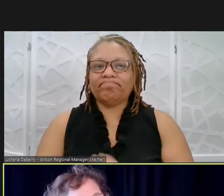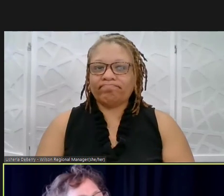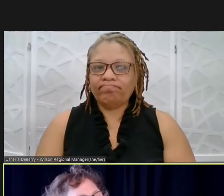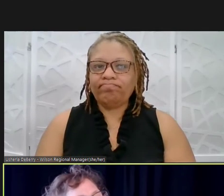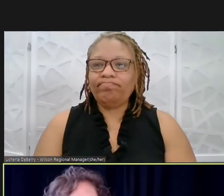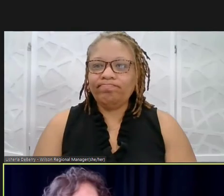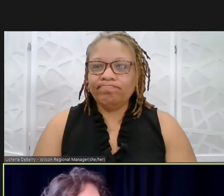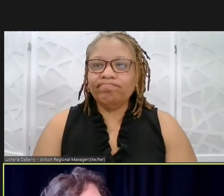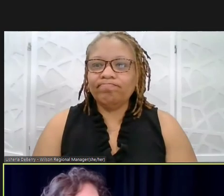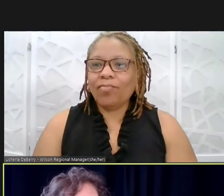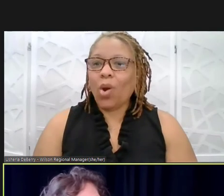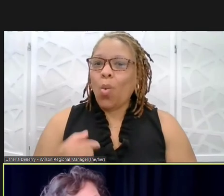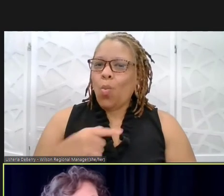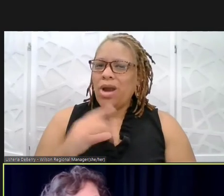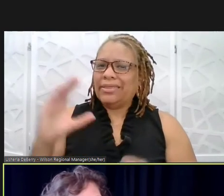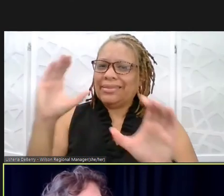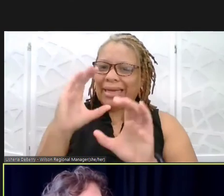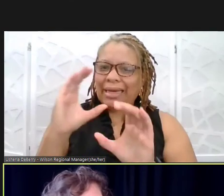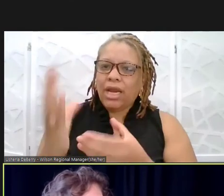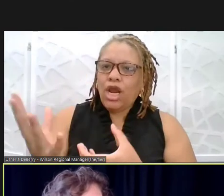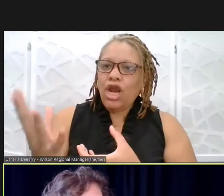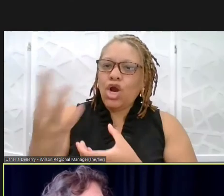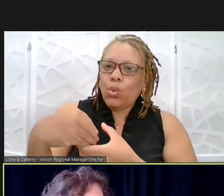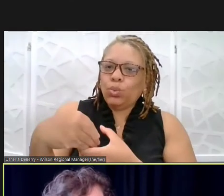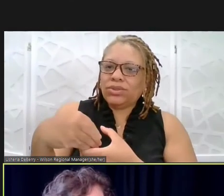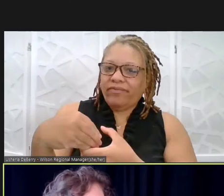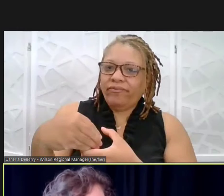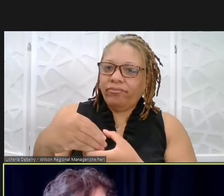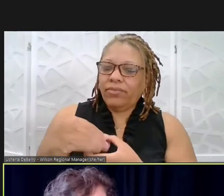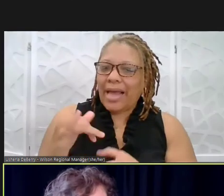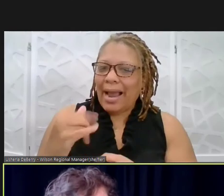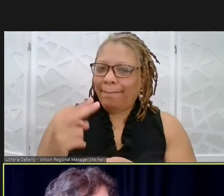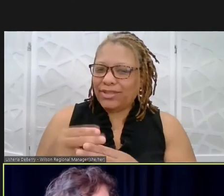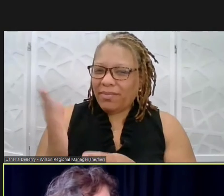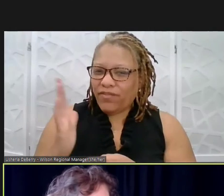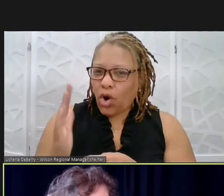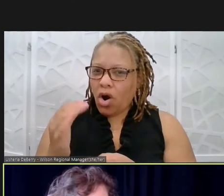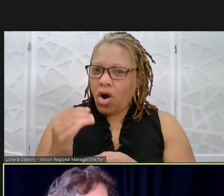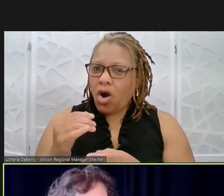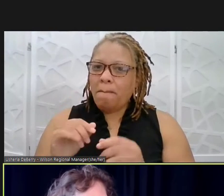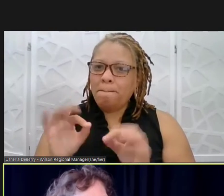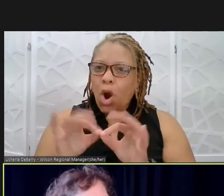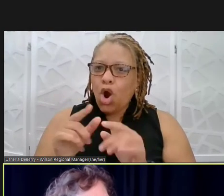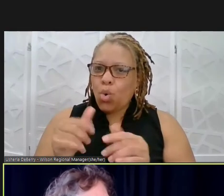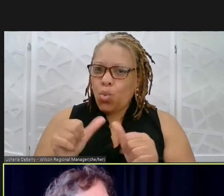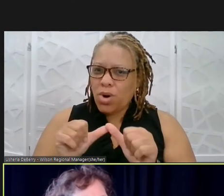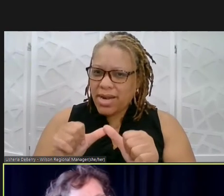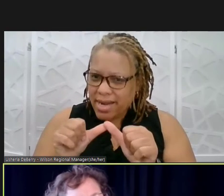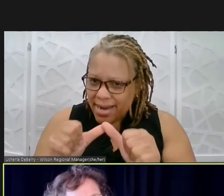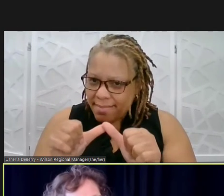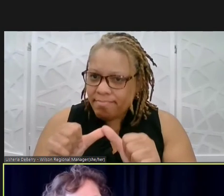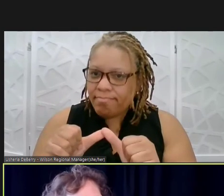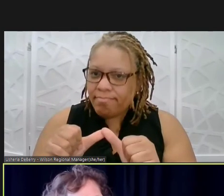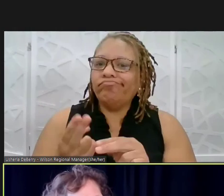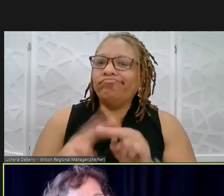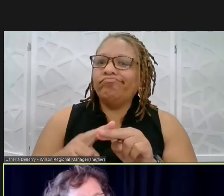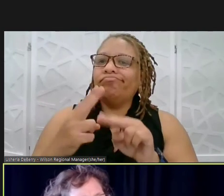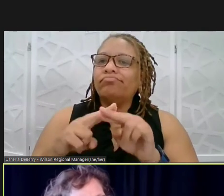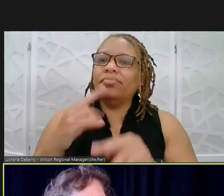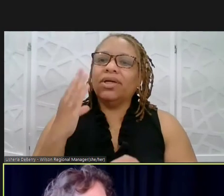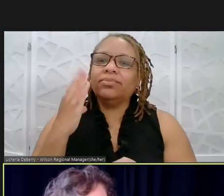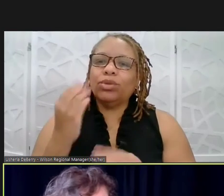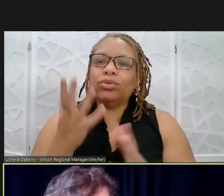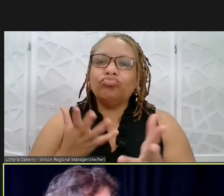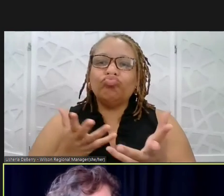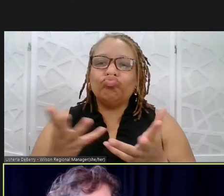same. ASL is not the appropriate accommodation for everybody with hearing loss. So make sure you have an attitude